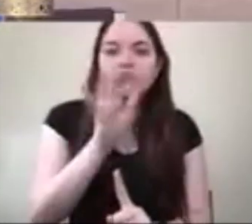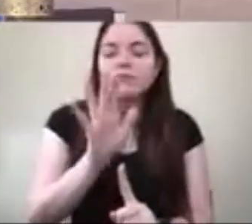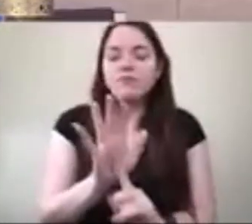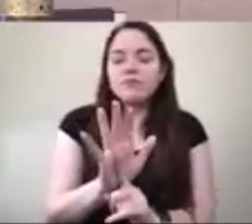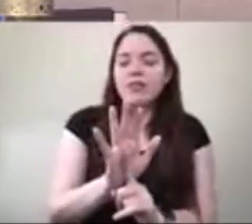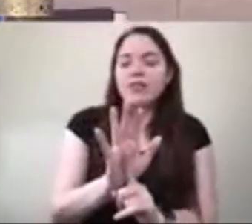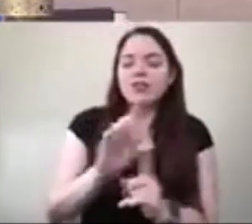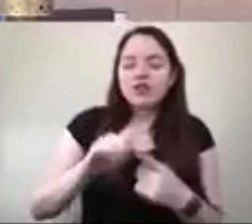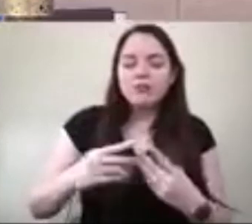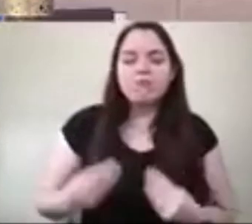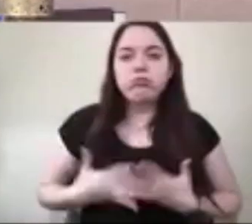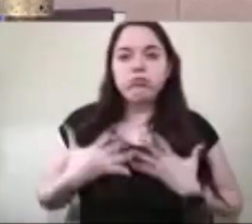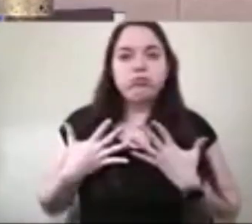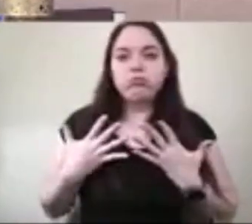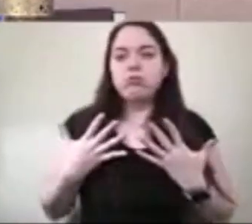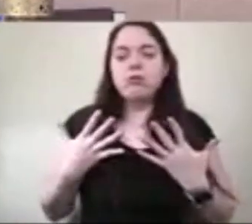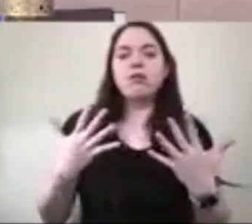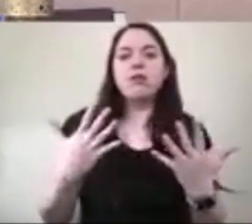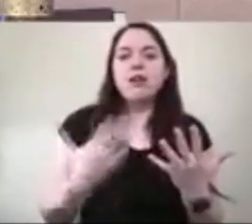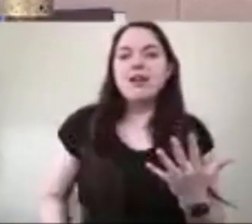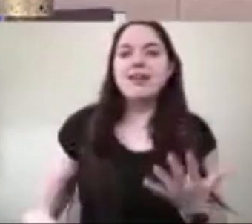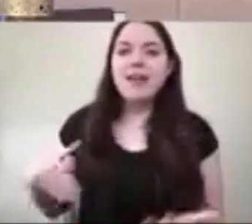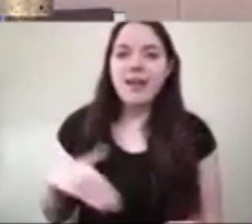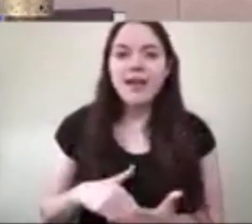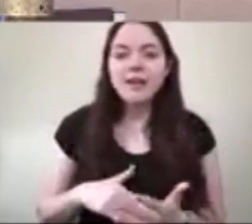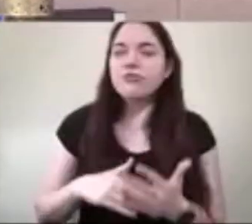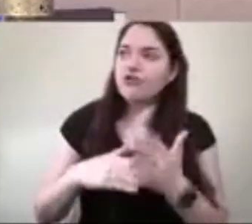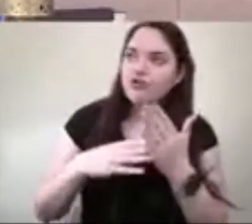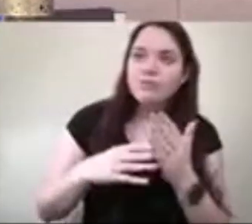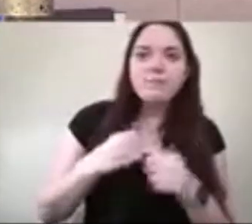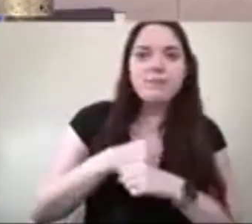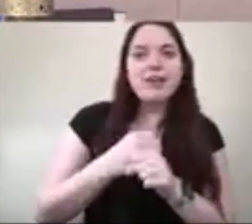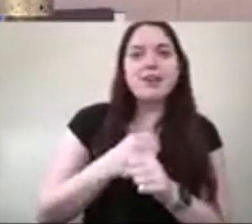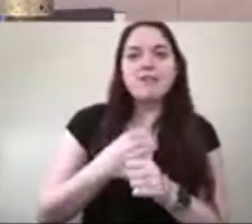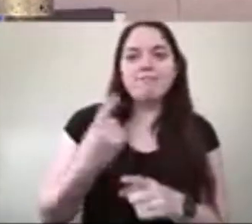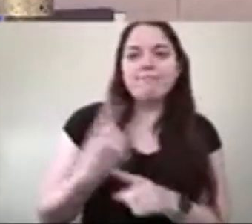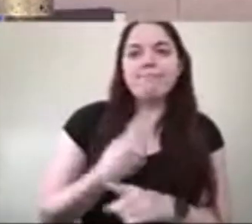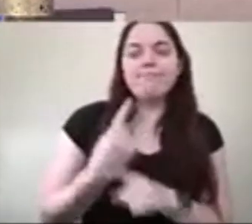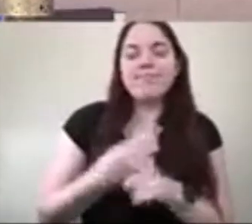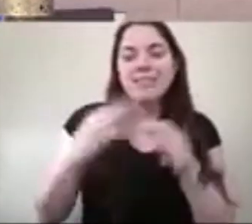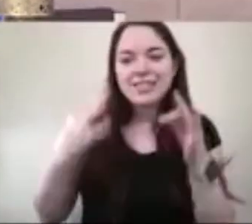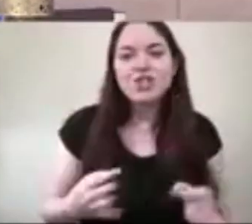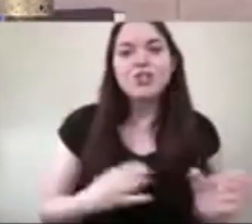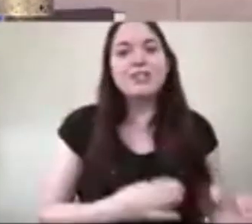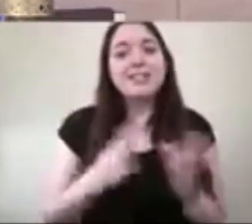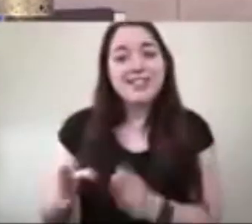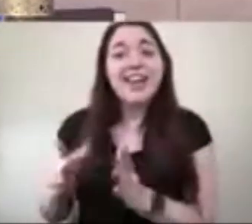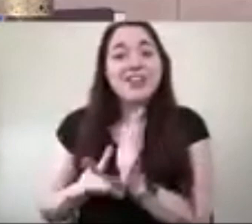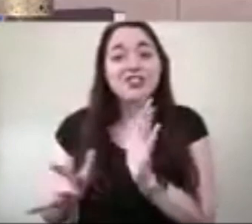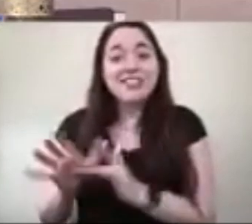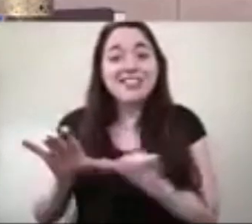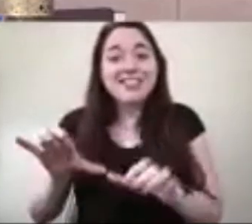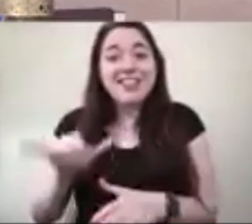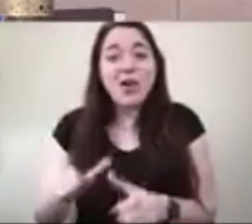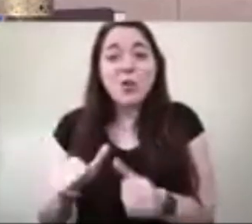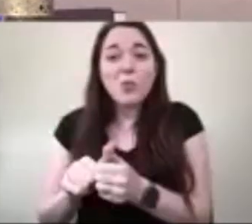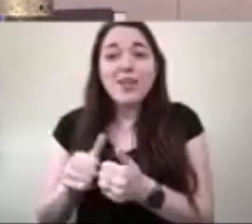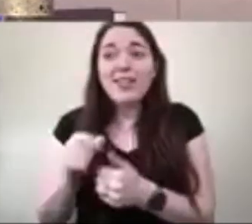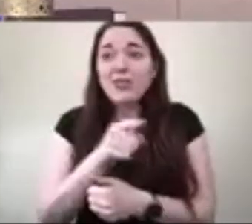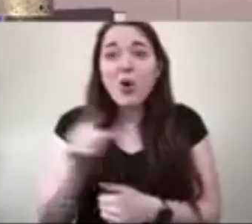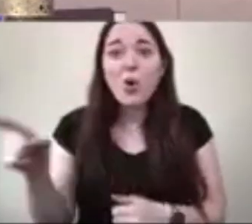their lives with growth and with rebuilding and with courage. And that too becomes our